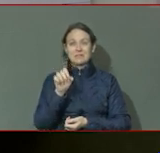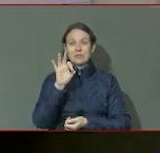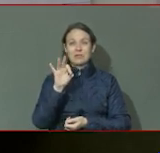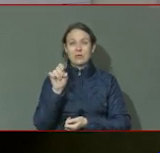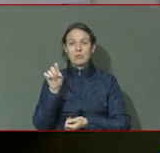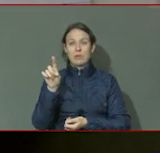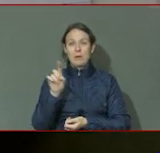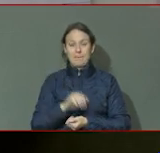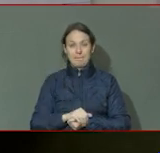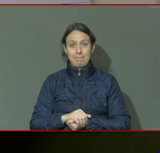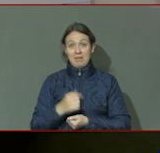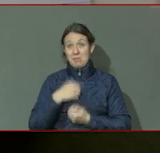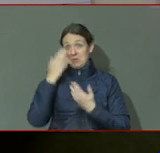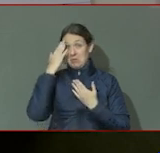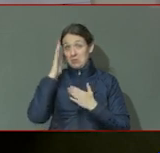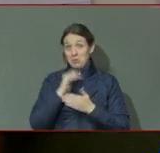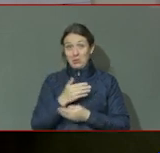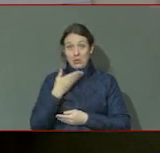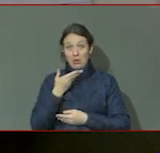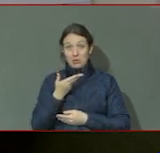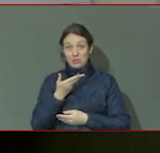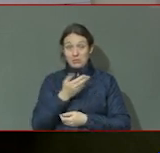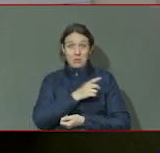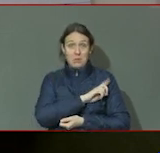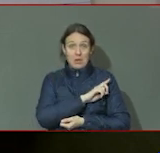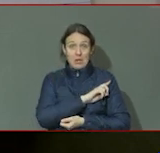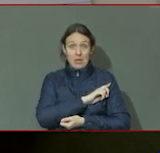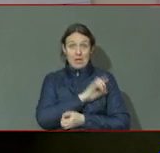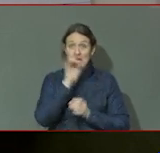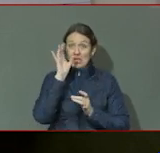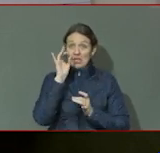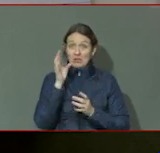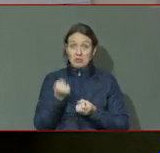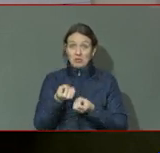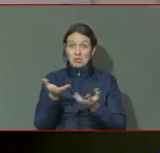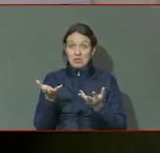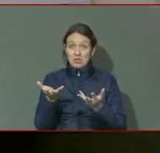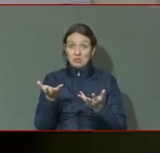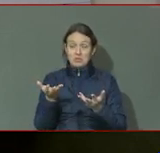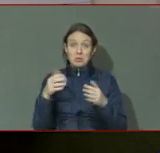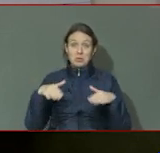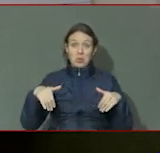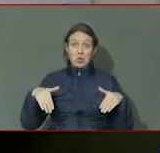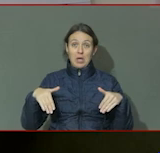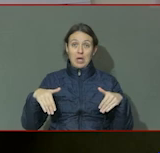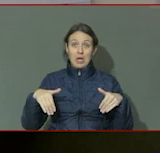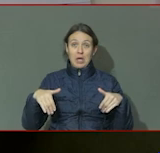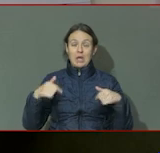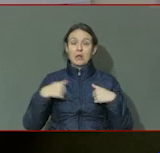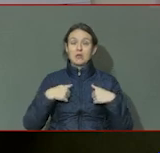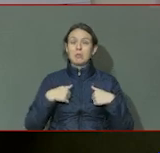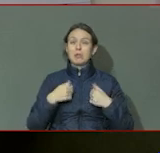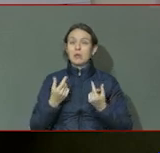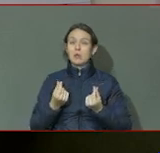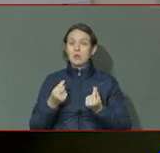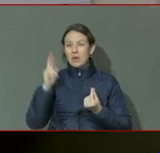6.3.1. I don't know the answer because it wasn't given anywhere. So what I'm now going to do, you remember